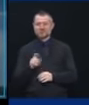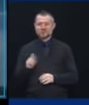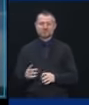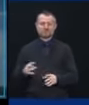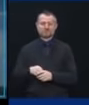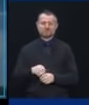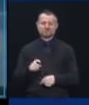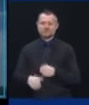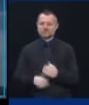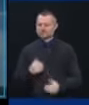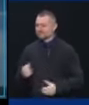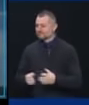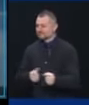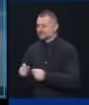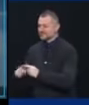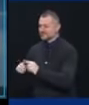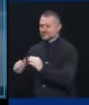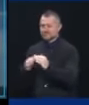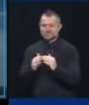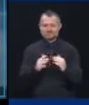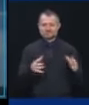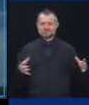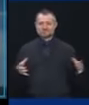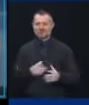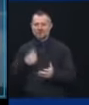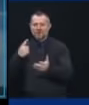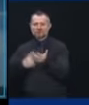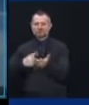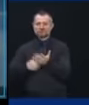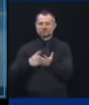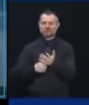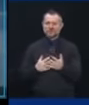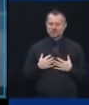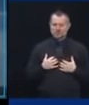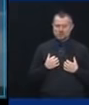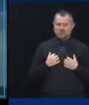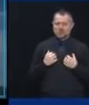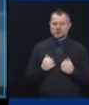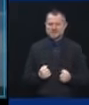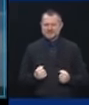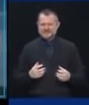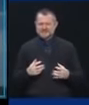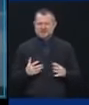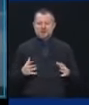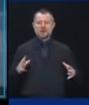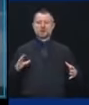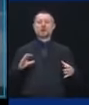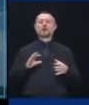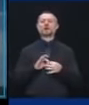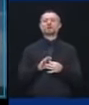where they heal the divide and they come up with a public safety plan that keeps people safe.